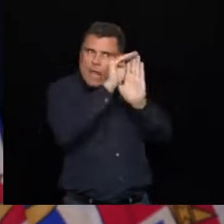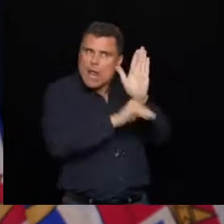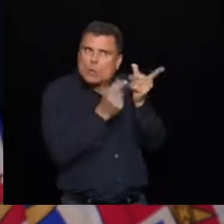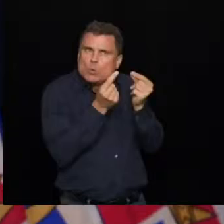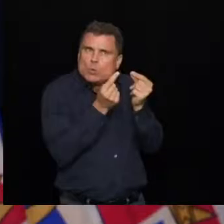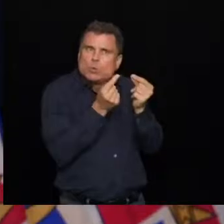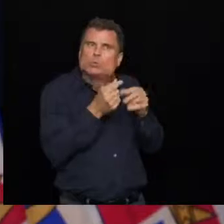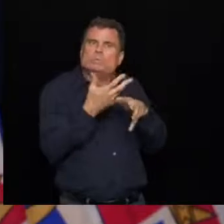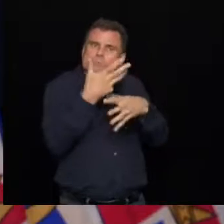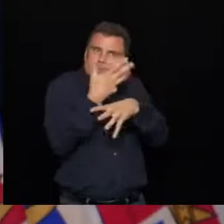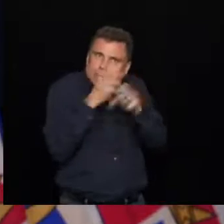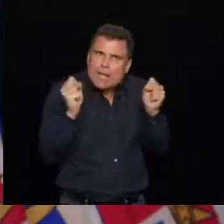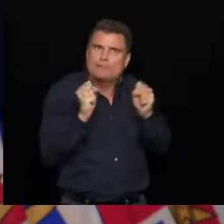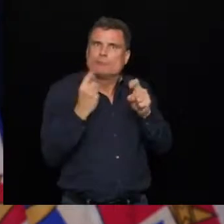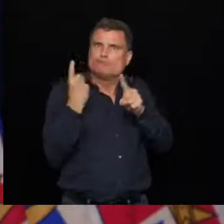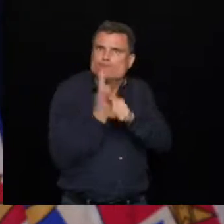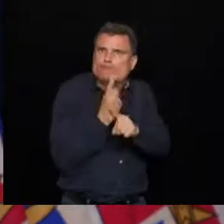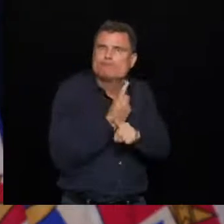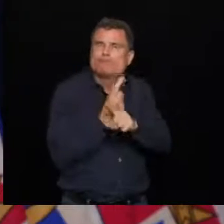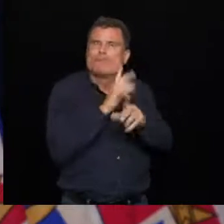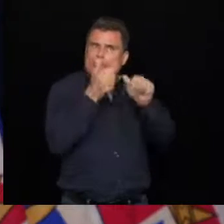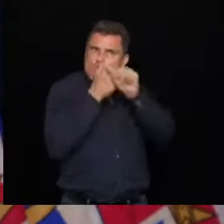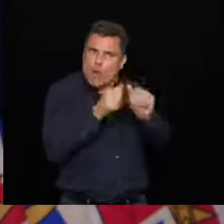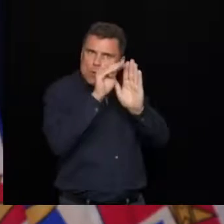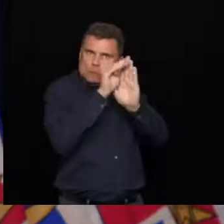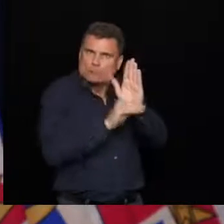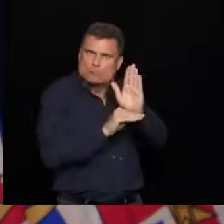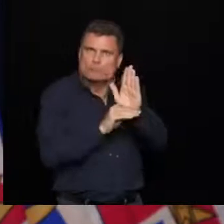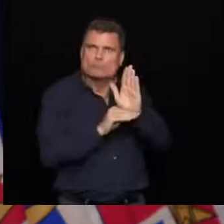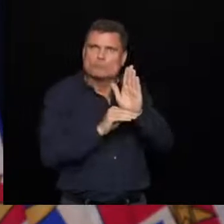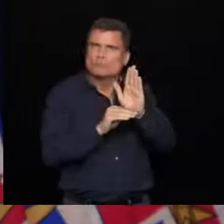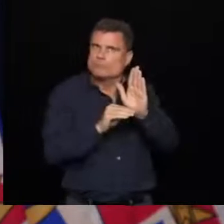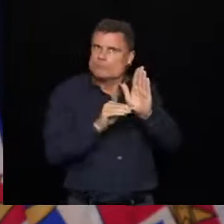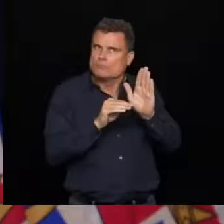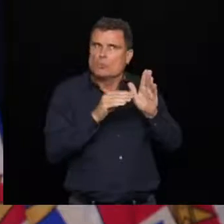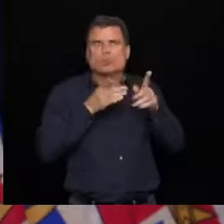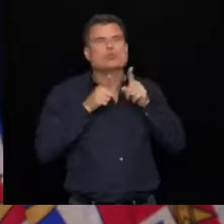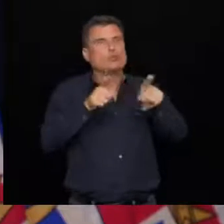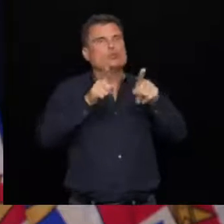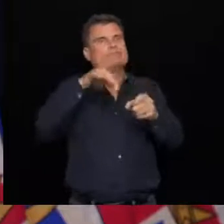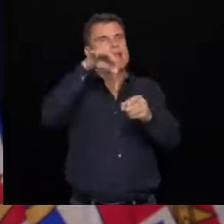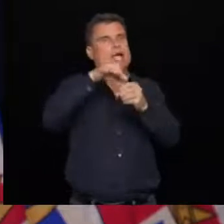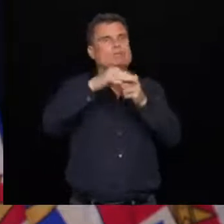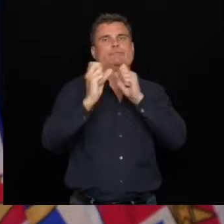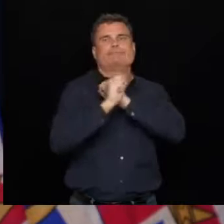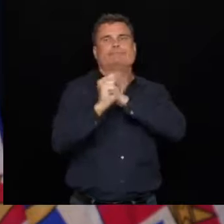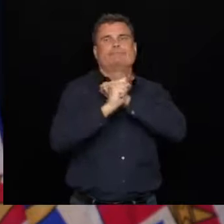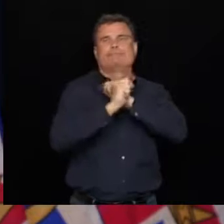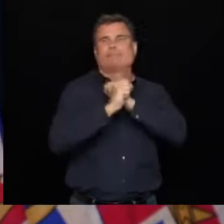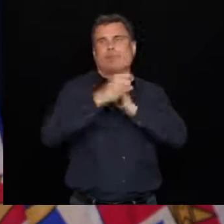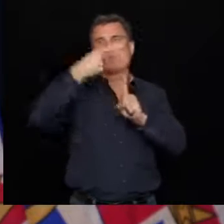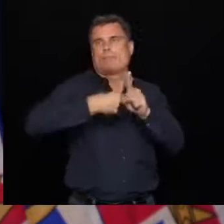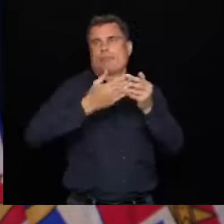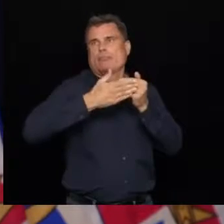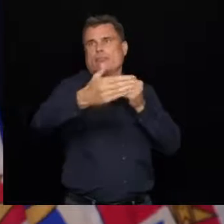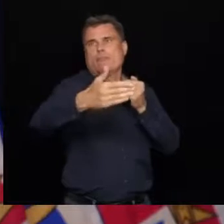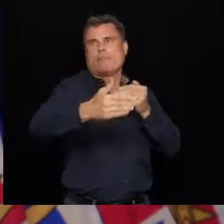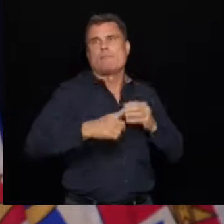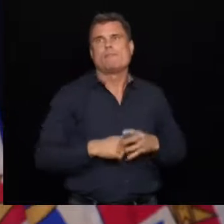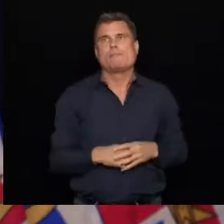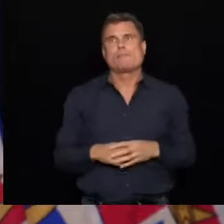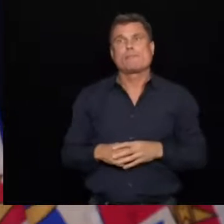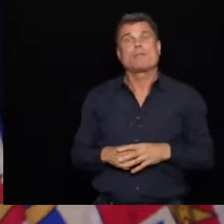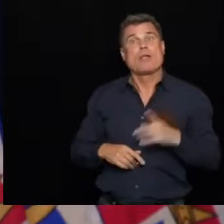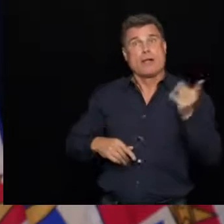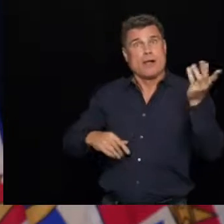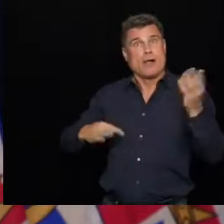in a way that is safe and doesn't put anybody, whether it's the candidate, their staff, people who on the campaign